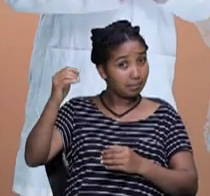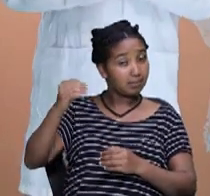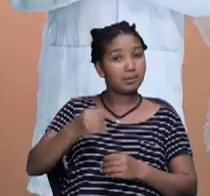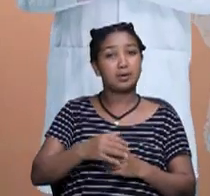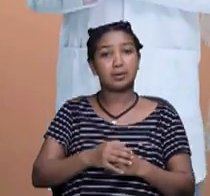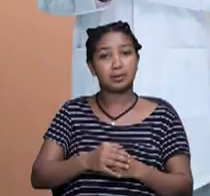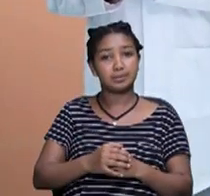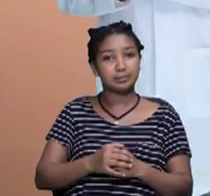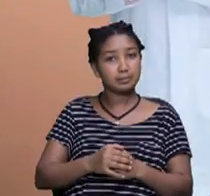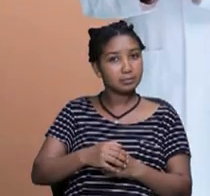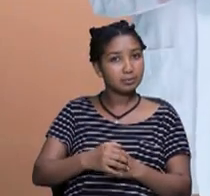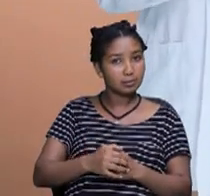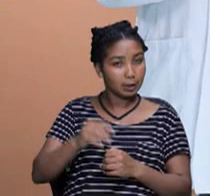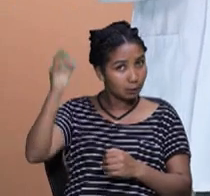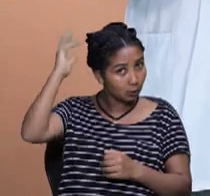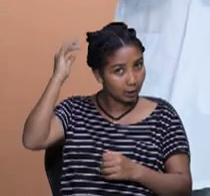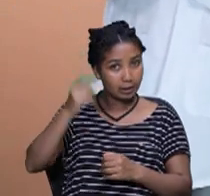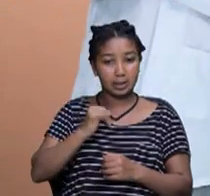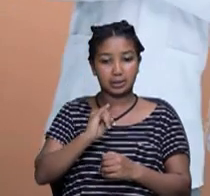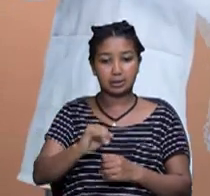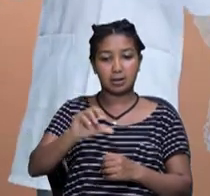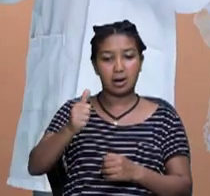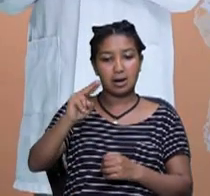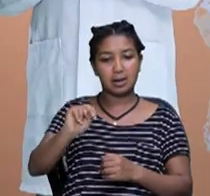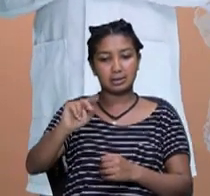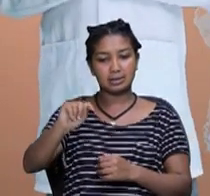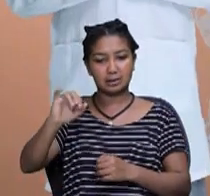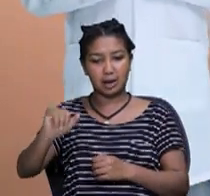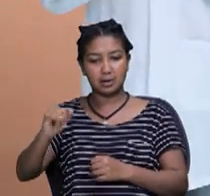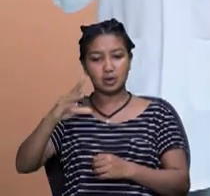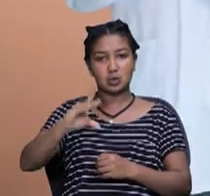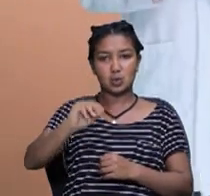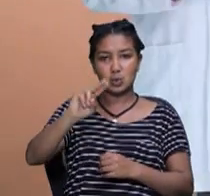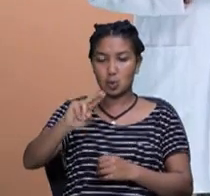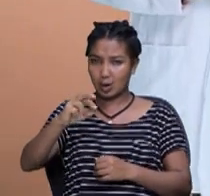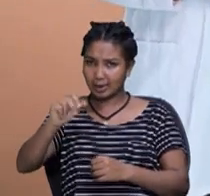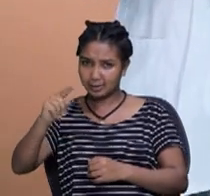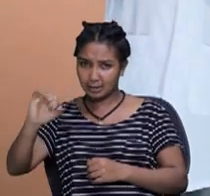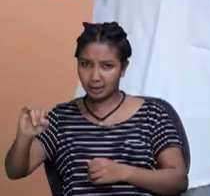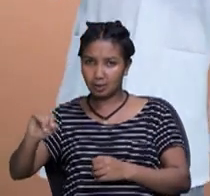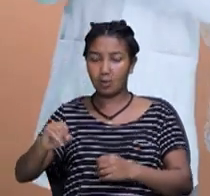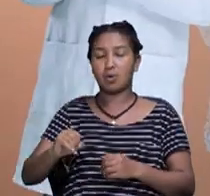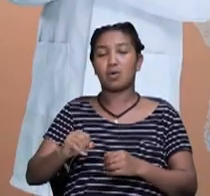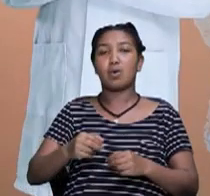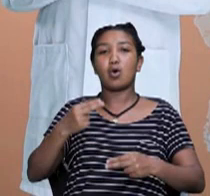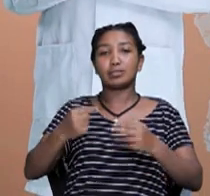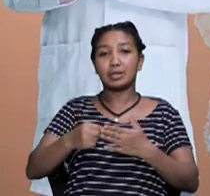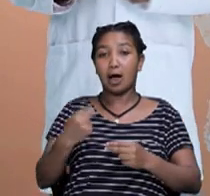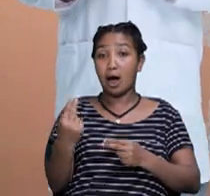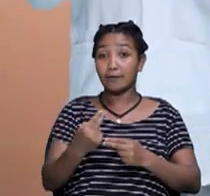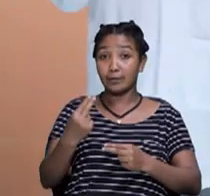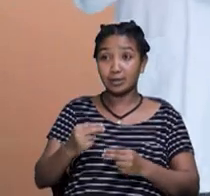are antidiuretic hormone. As the name indicates, antidiuretic hormone have a role